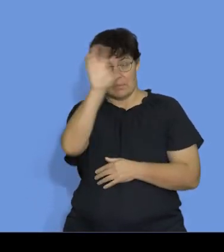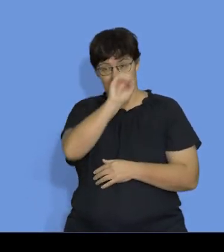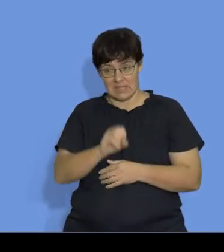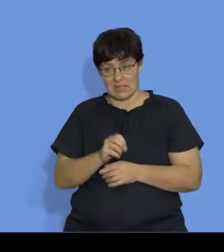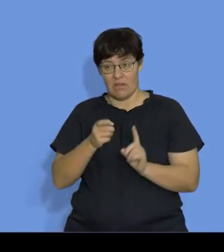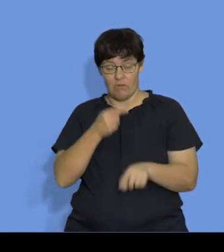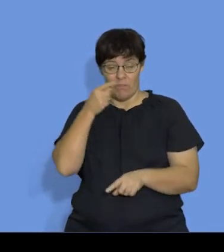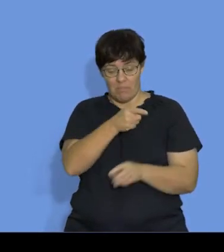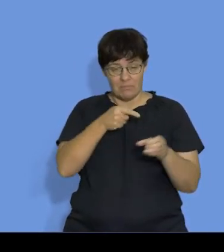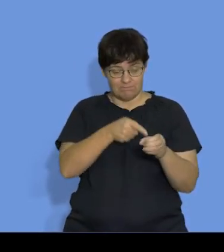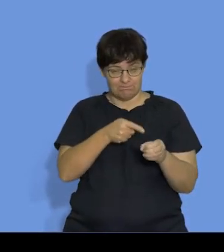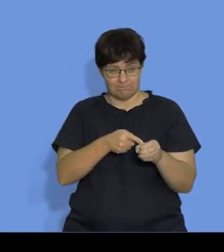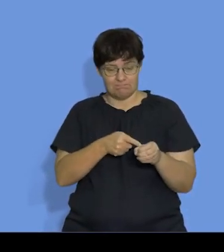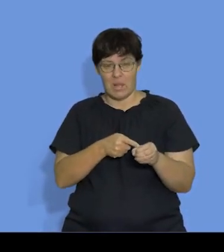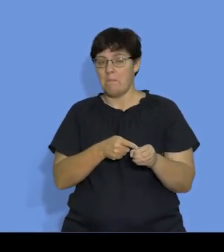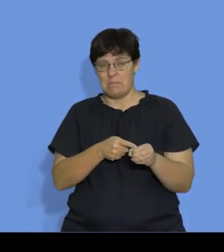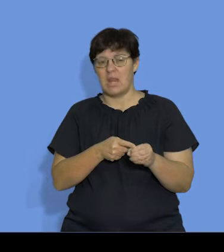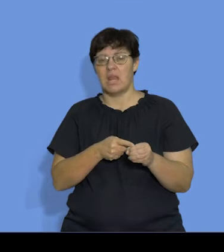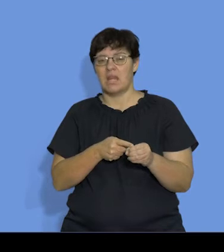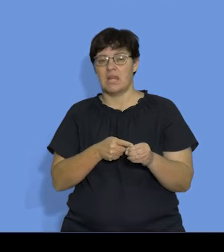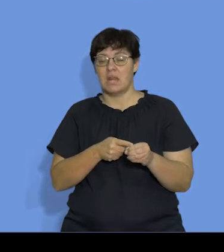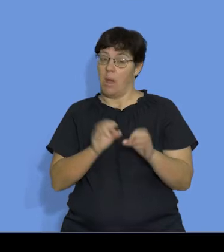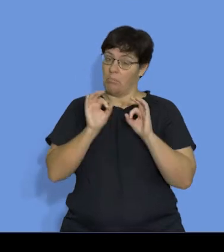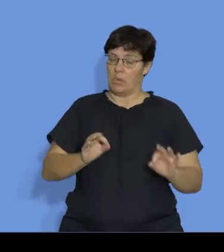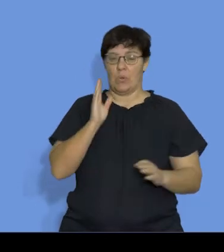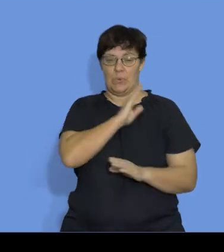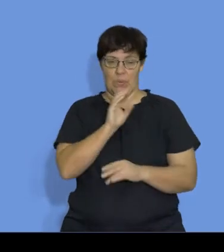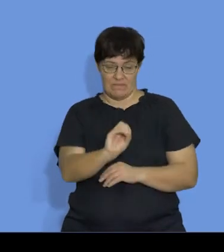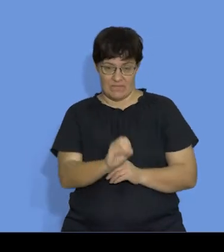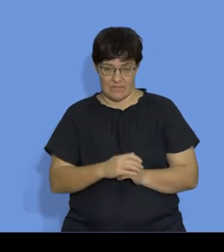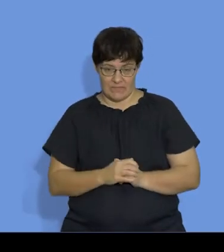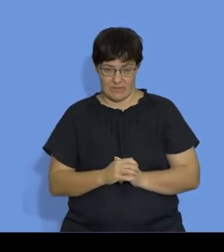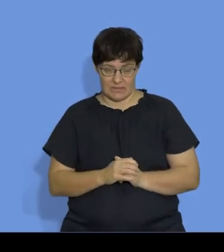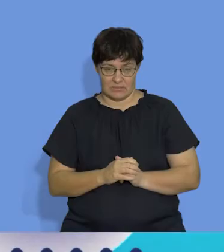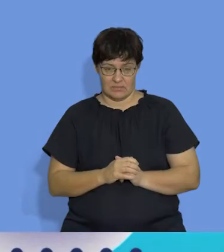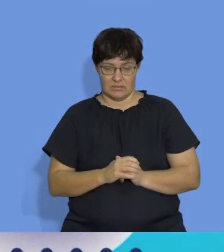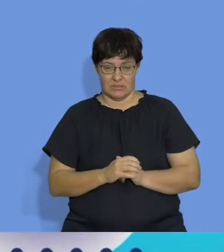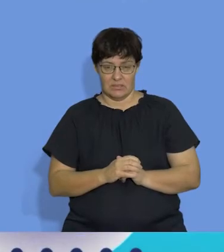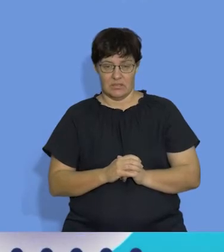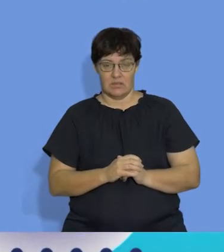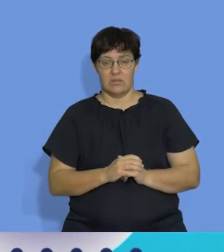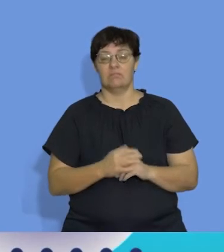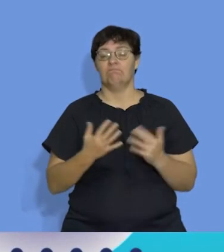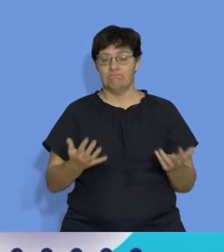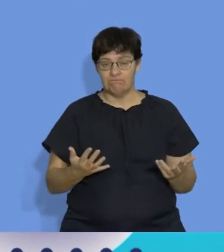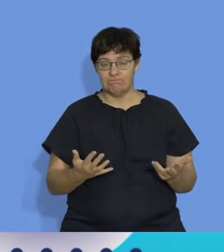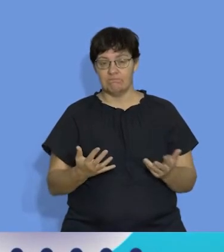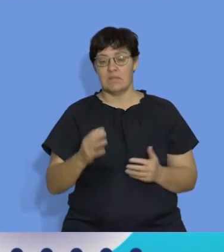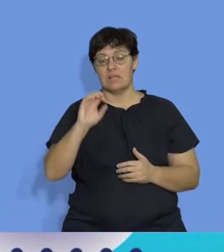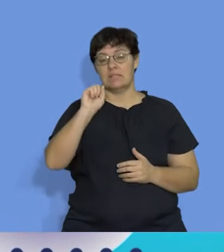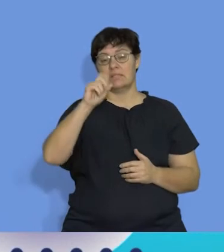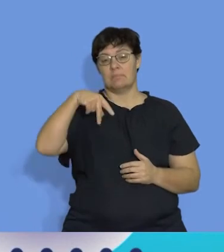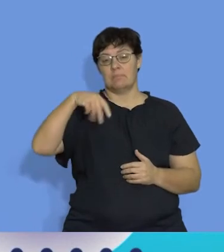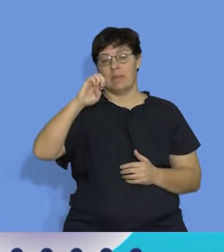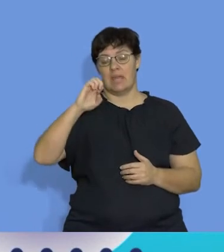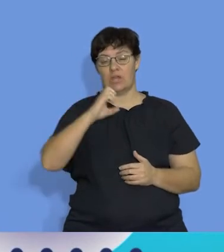sample contains impurities, right? So the long and short of it is that as far as the stoichiometric problems